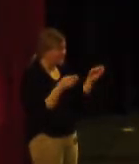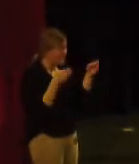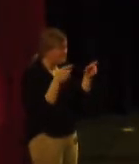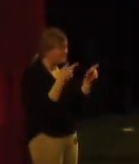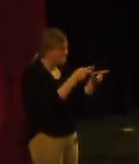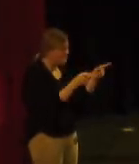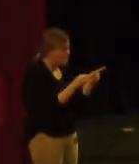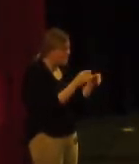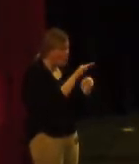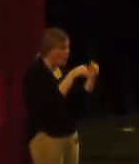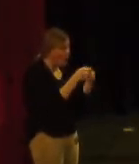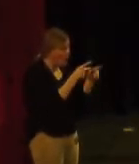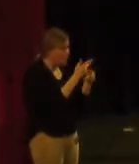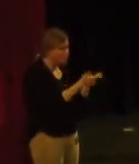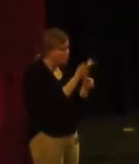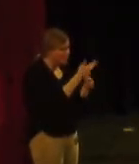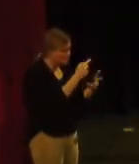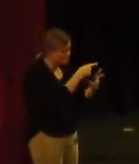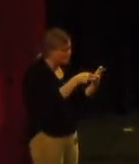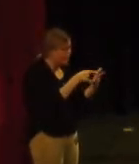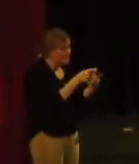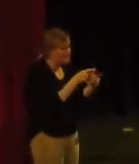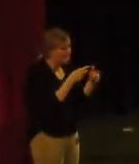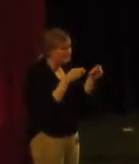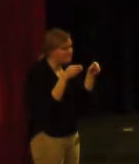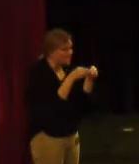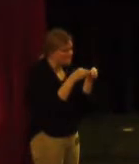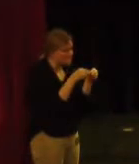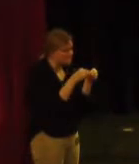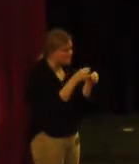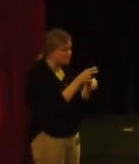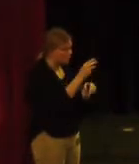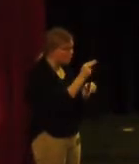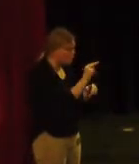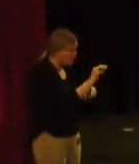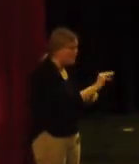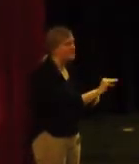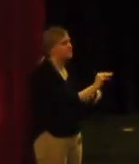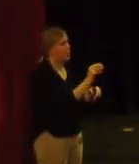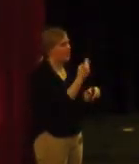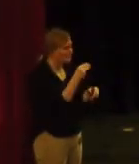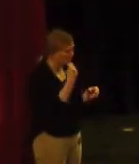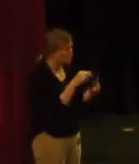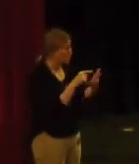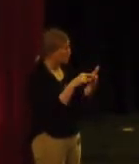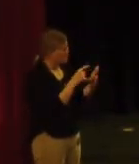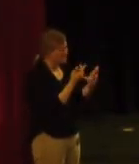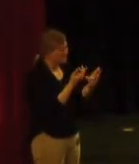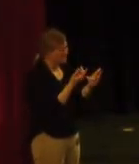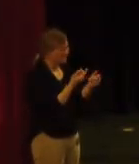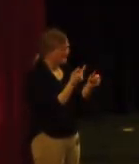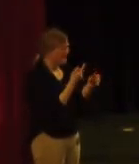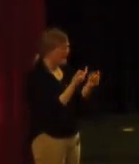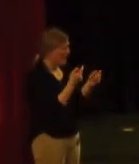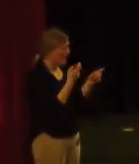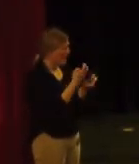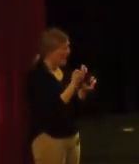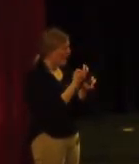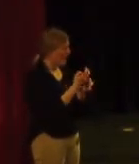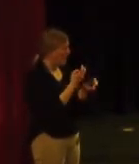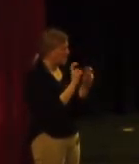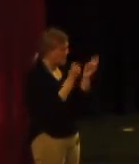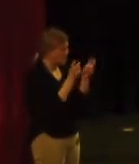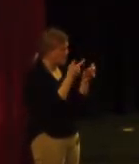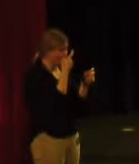all three of them meet. This is right about where this is. So this is kind of a tricky subject right here because this straddles the